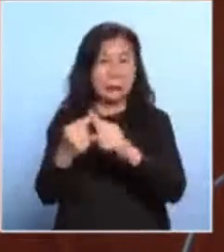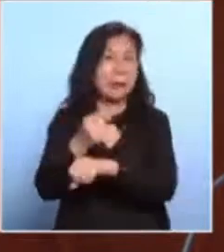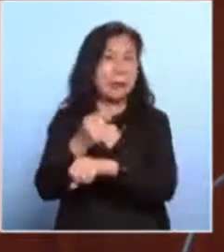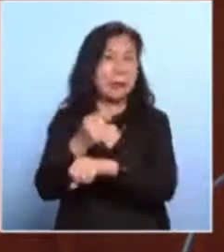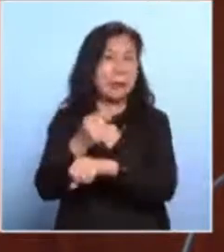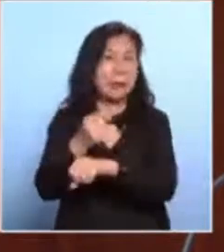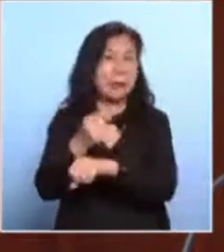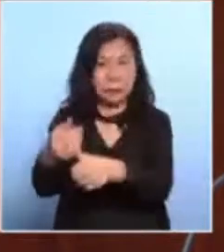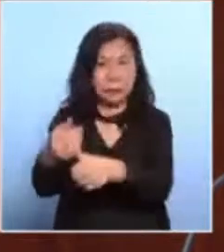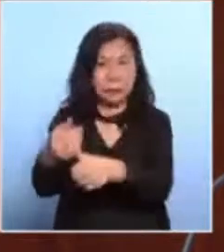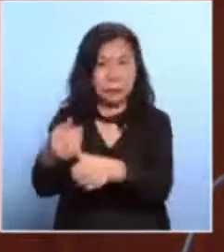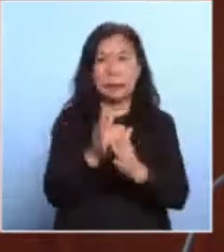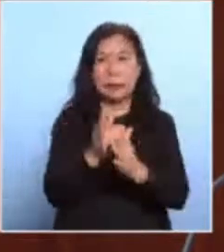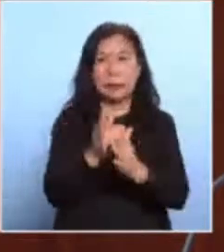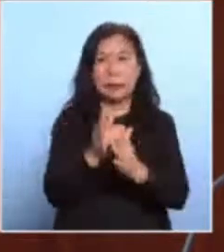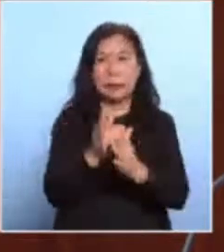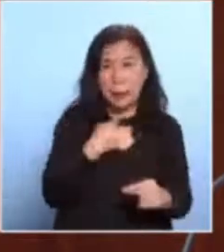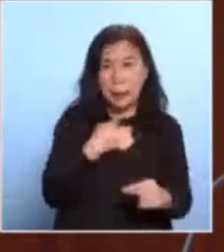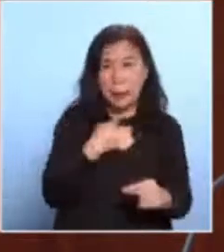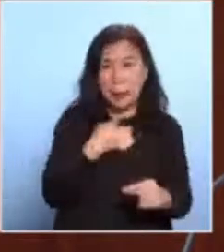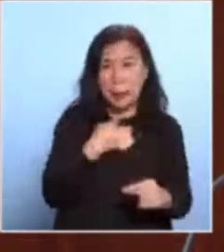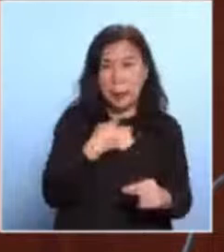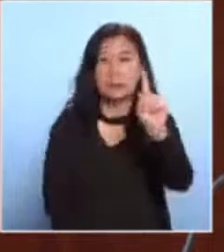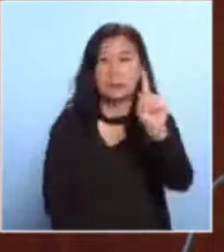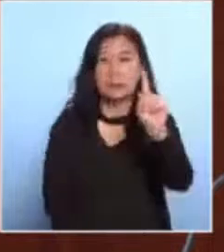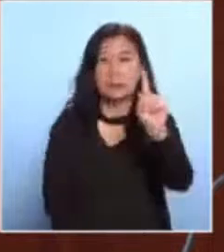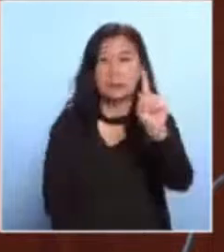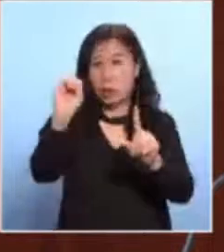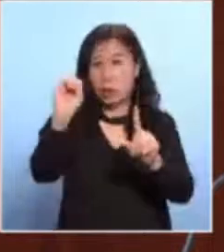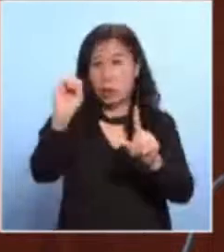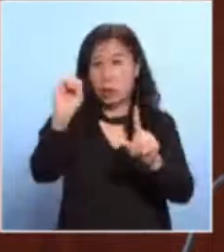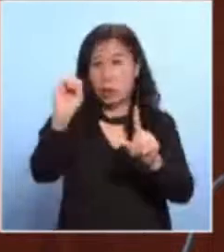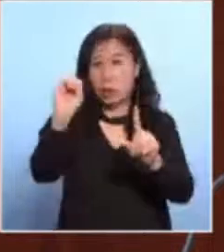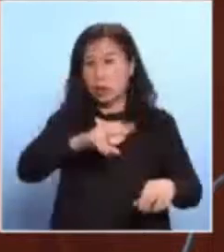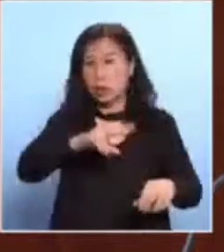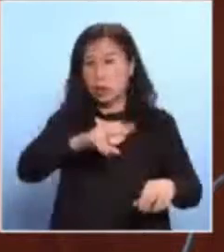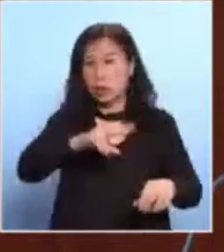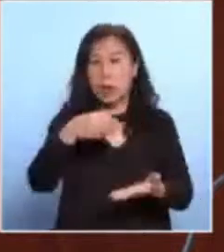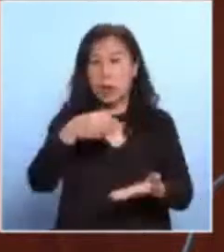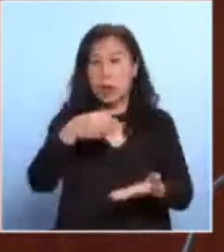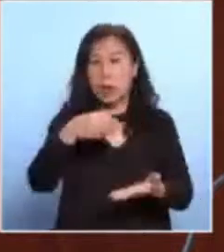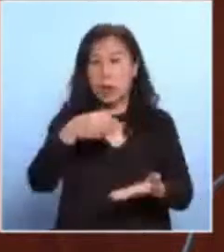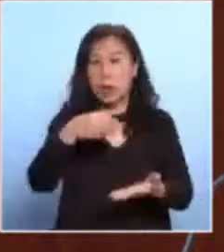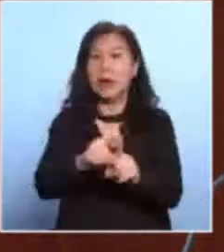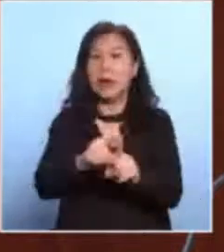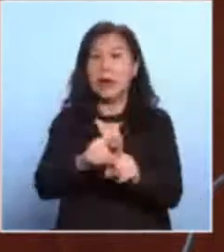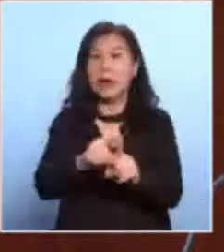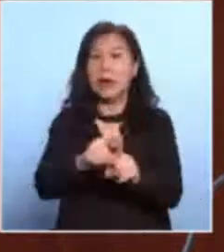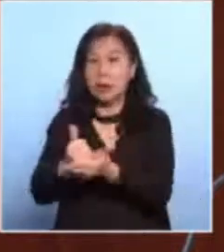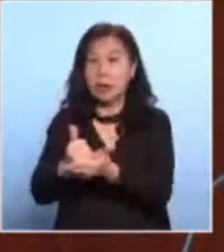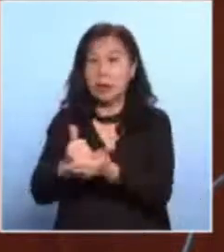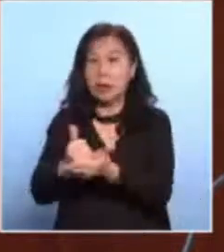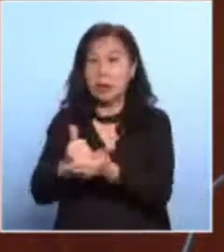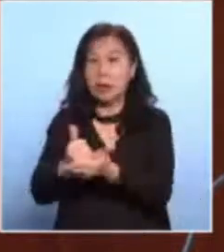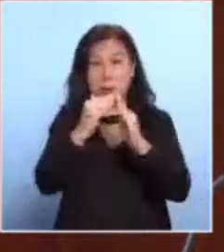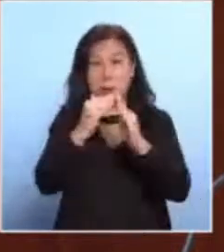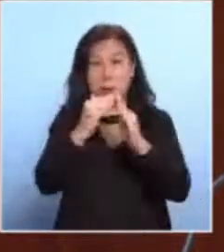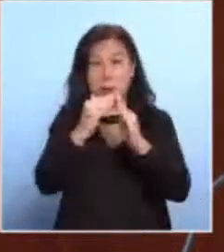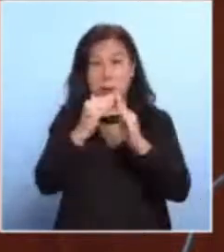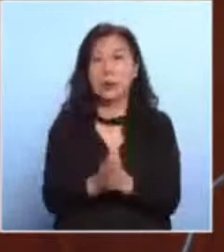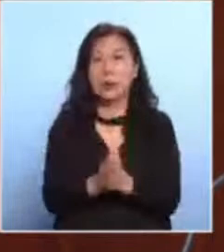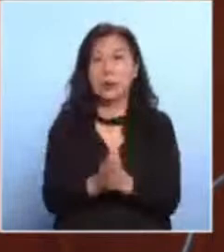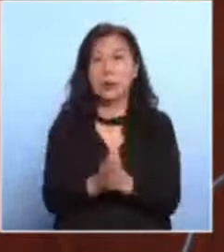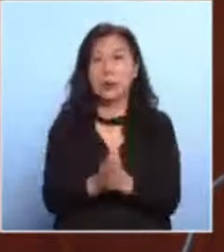will request about 140 RCHEs under the Enhanced Board Place Scheme, about 20 RCHDs under the Board